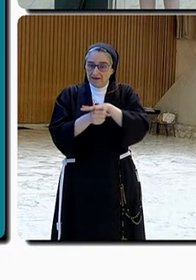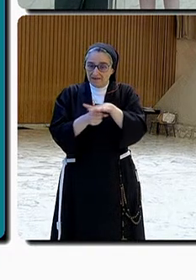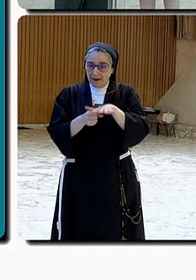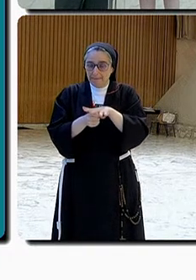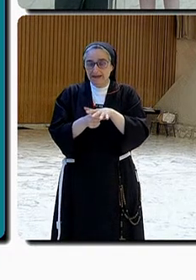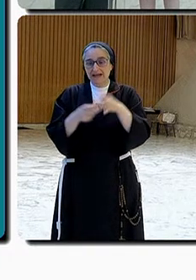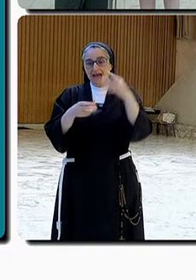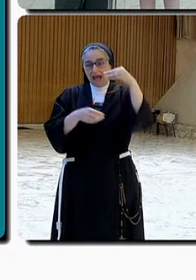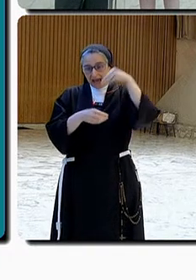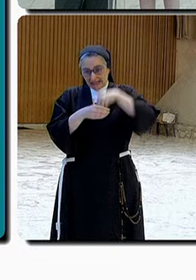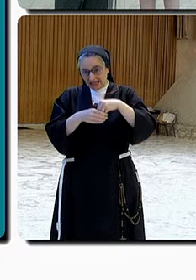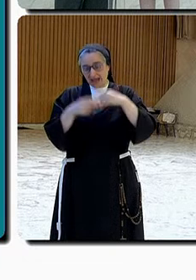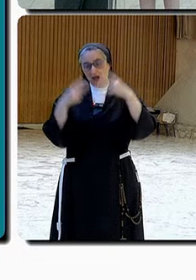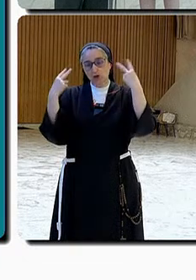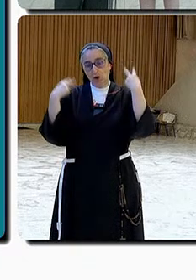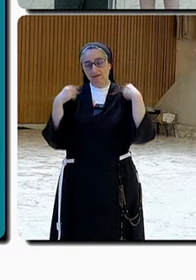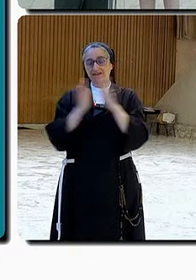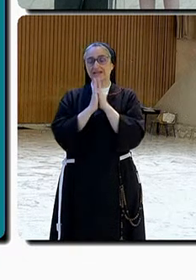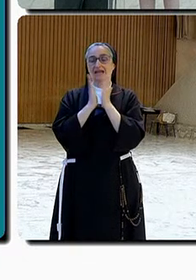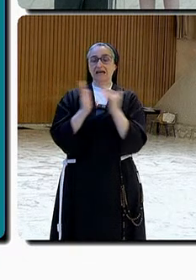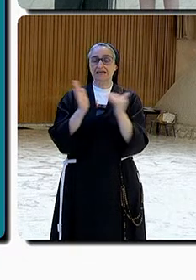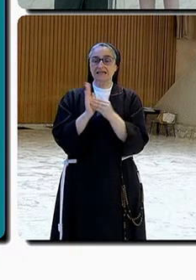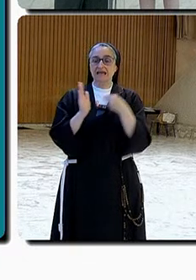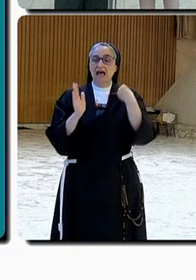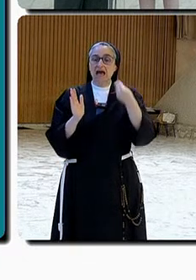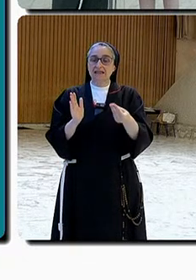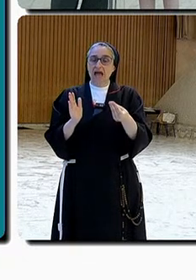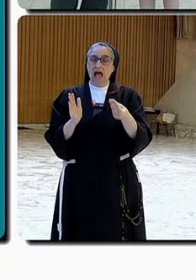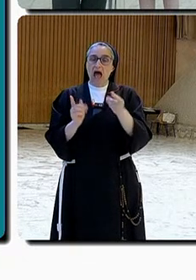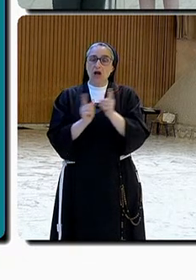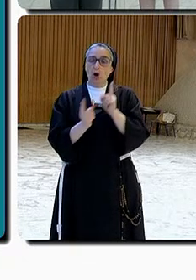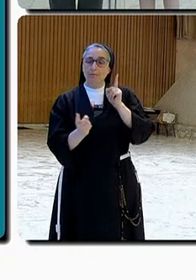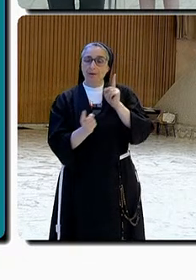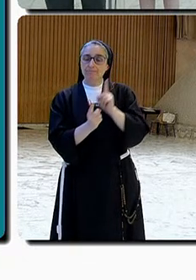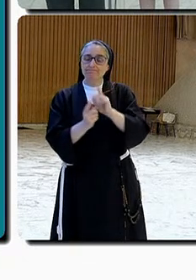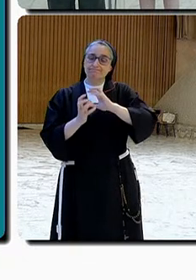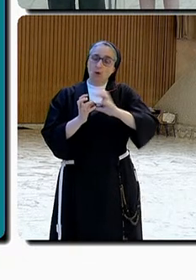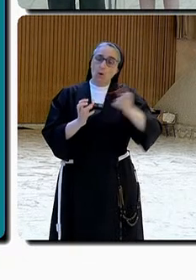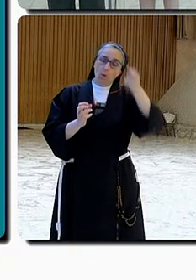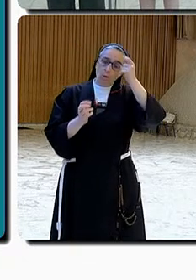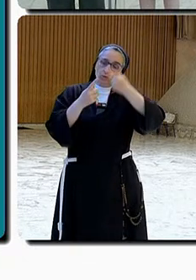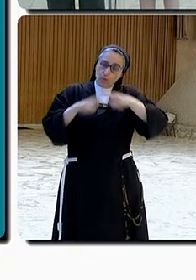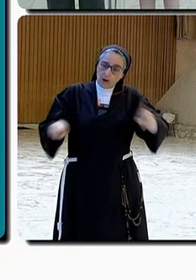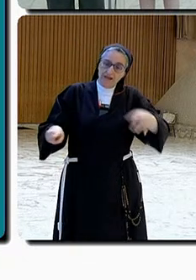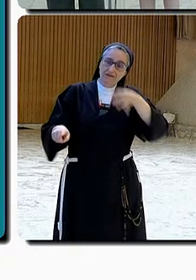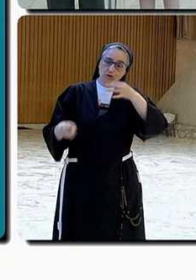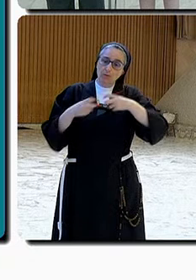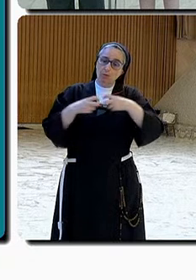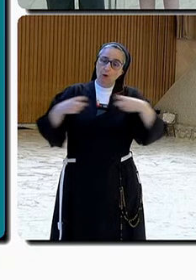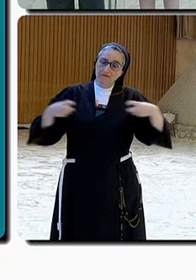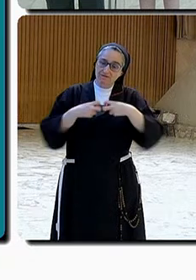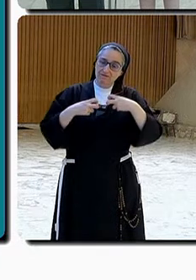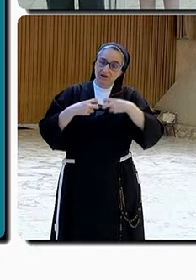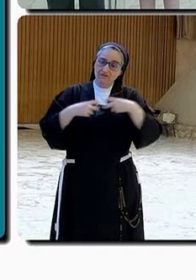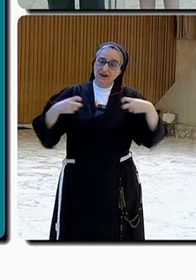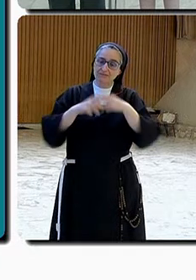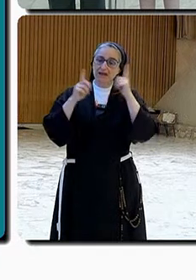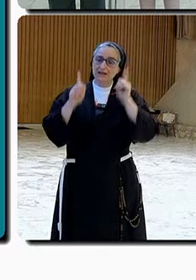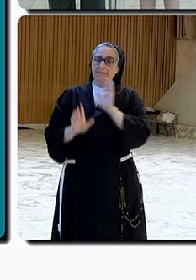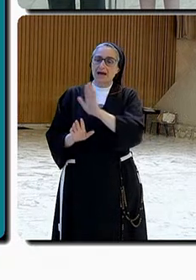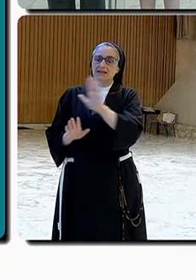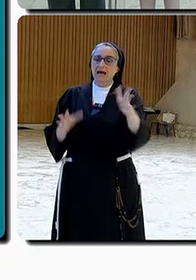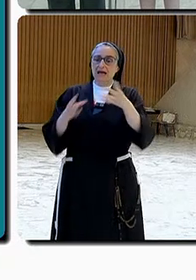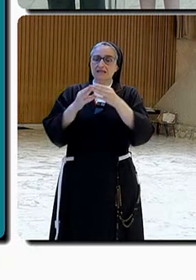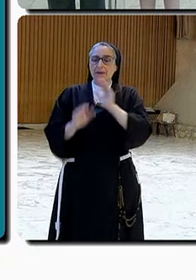multicultural, universally adaptable approach to family spirituality and well-being, while simultaneously giving Catholic